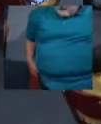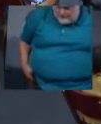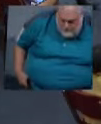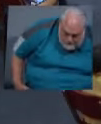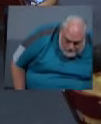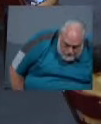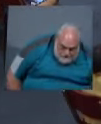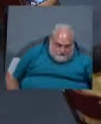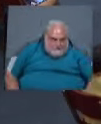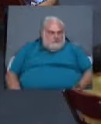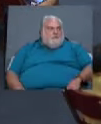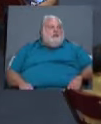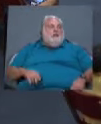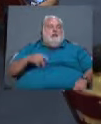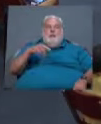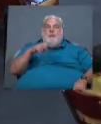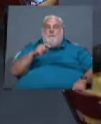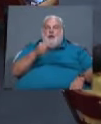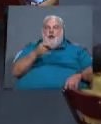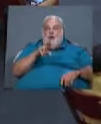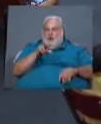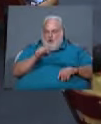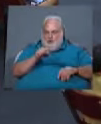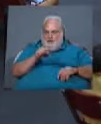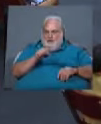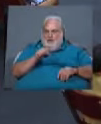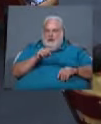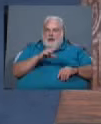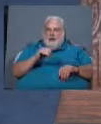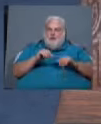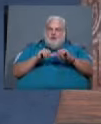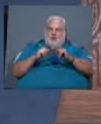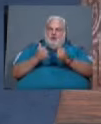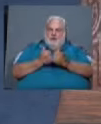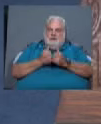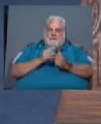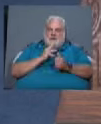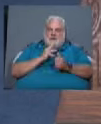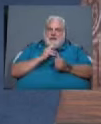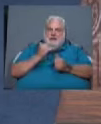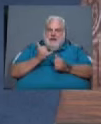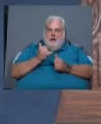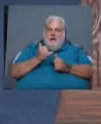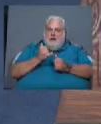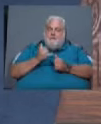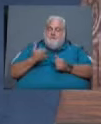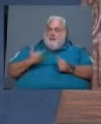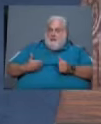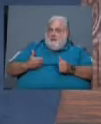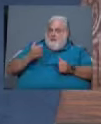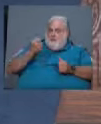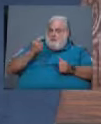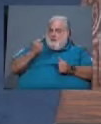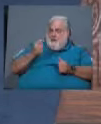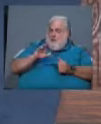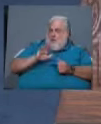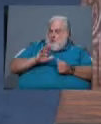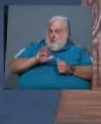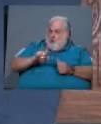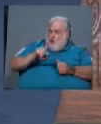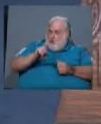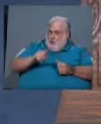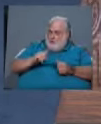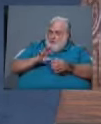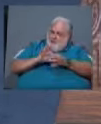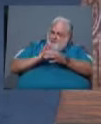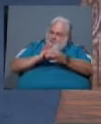Vice Mayor Webb and directors, I'm Ernie Peters of Peters and Associates. And as I understand, the question has to do